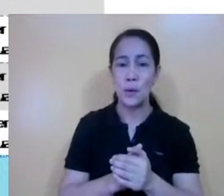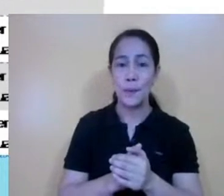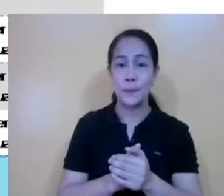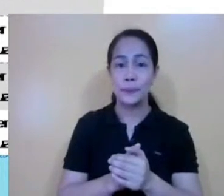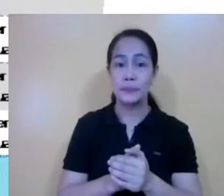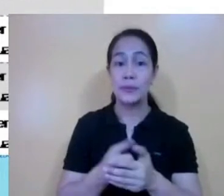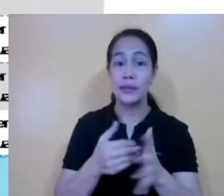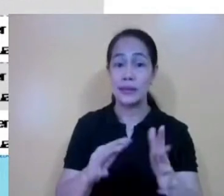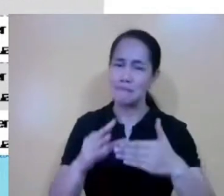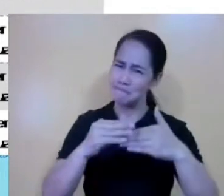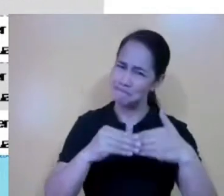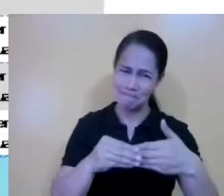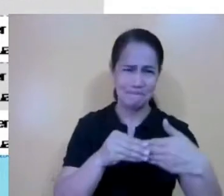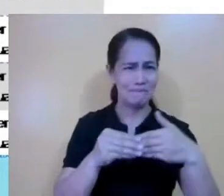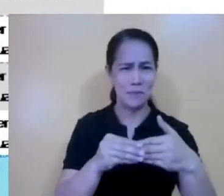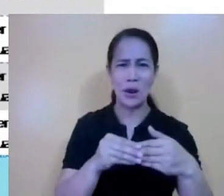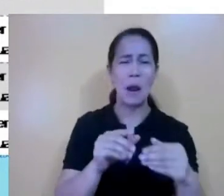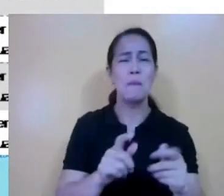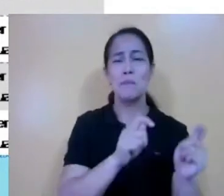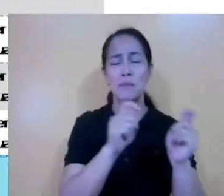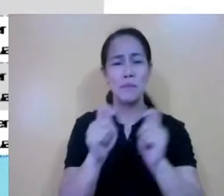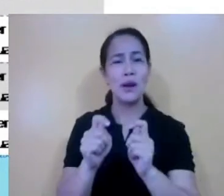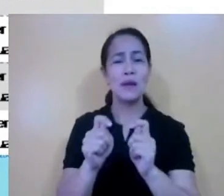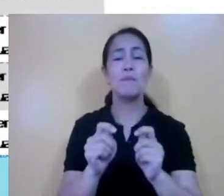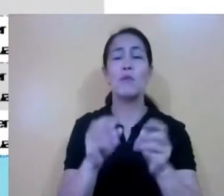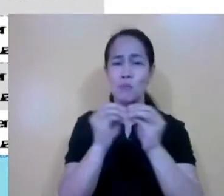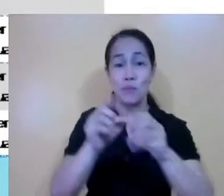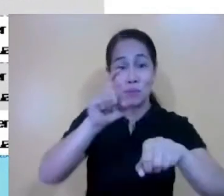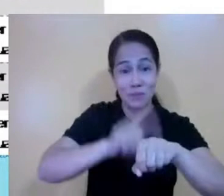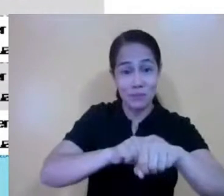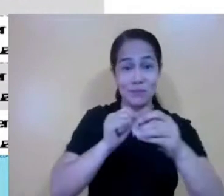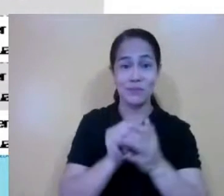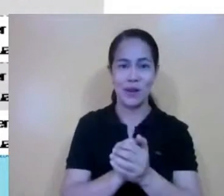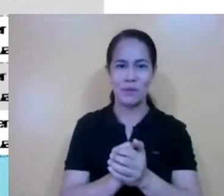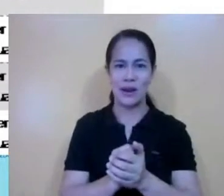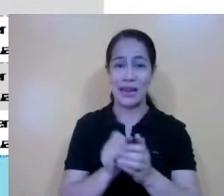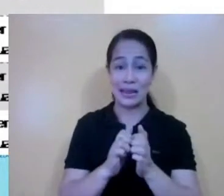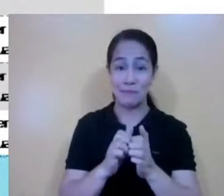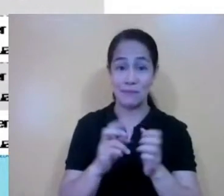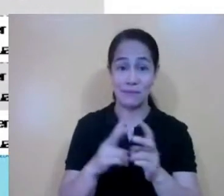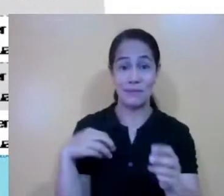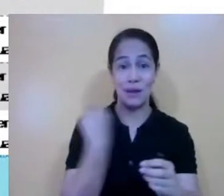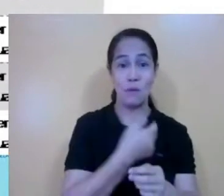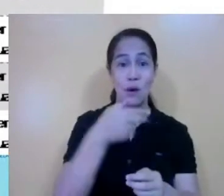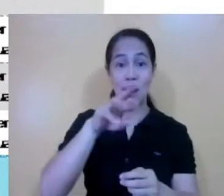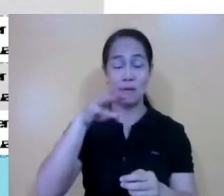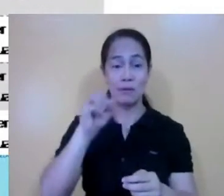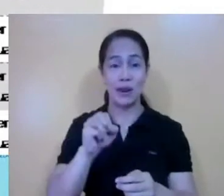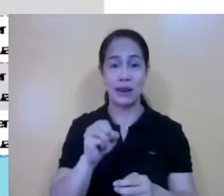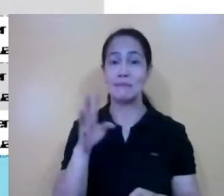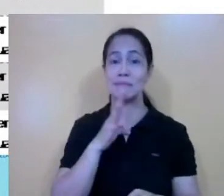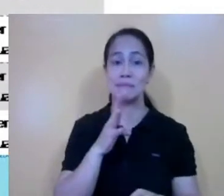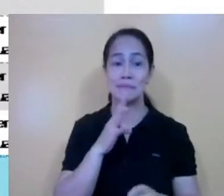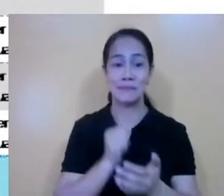flexibility for our teachers to have more time in, or even our RPMS focals to do their respective capacity